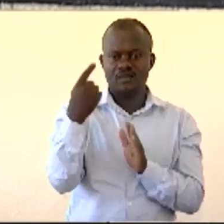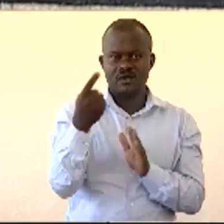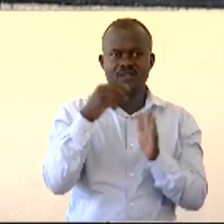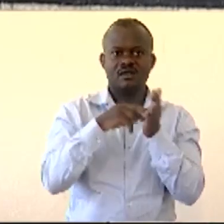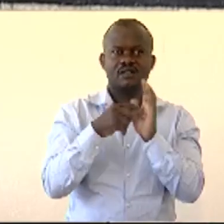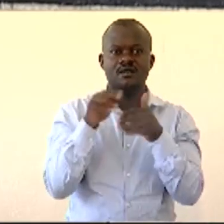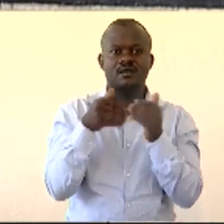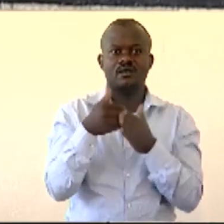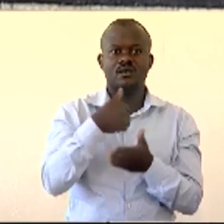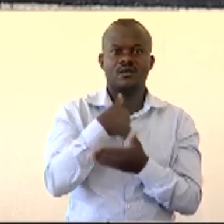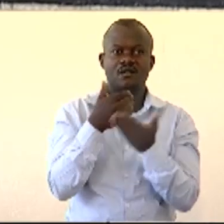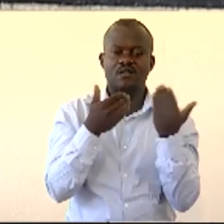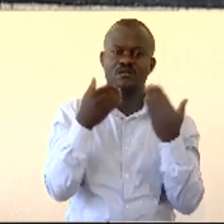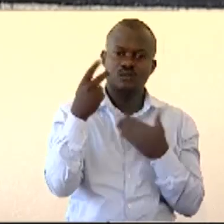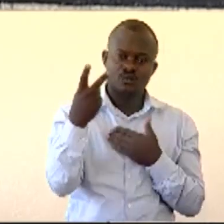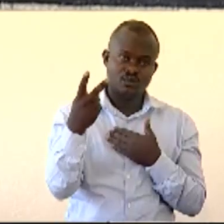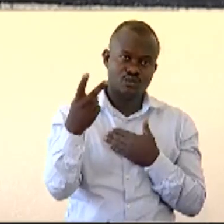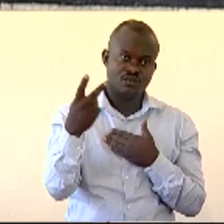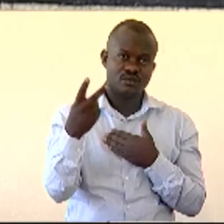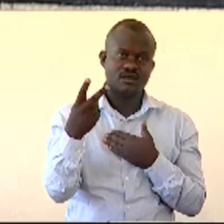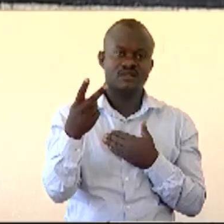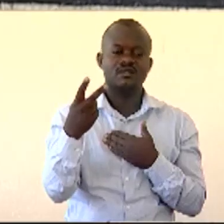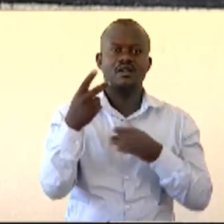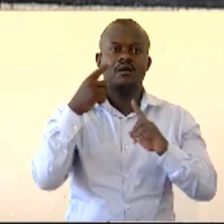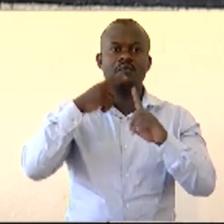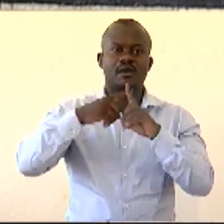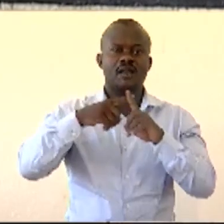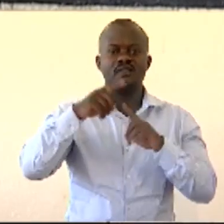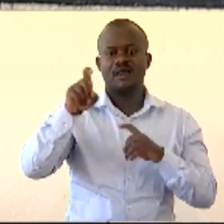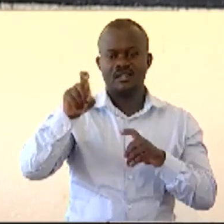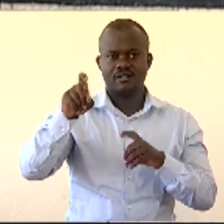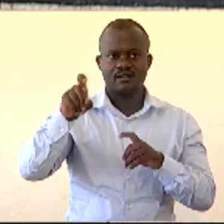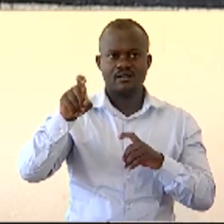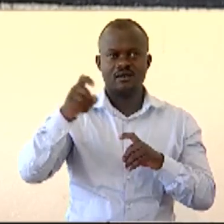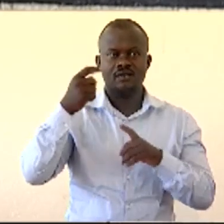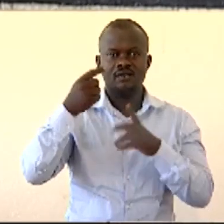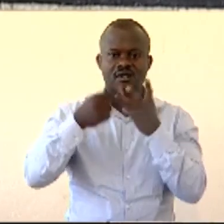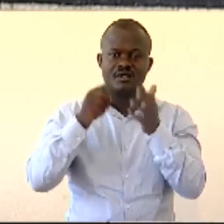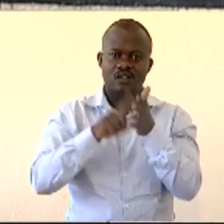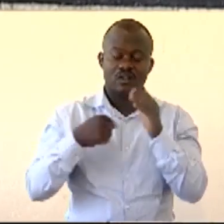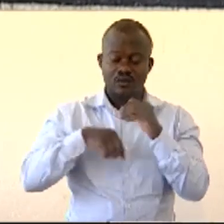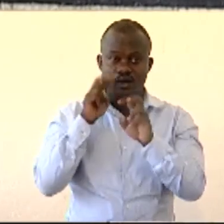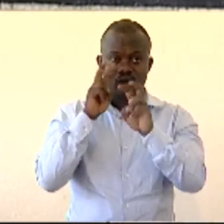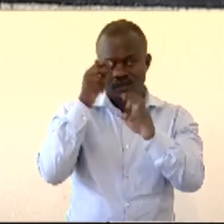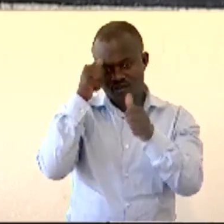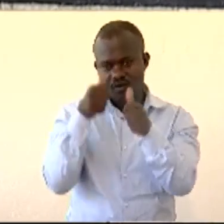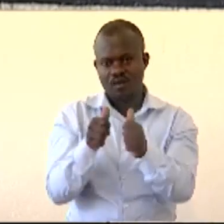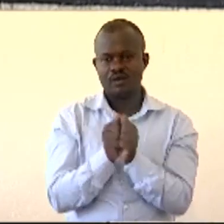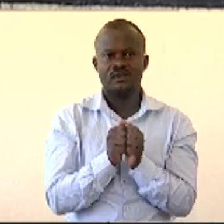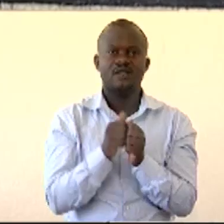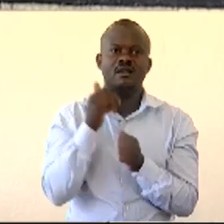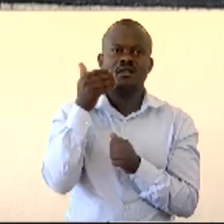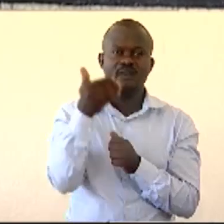we'll have 2 plus X. This is what we are looking for.